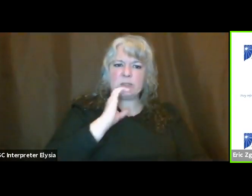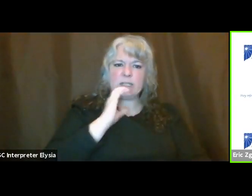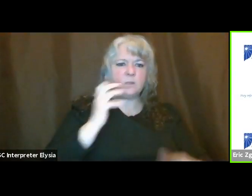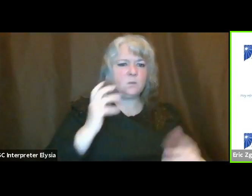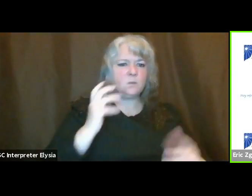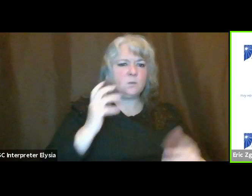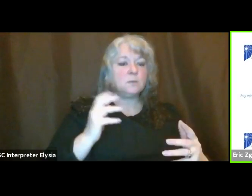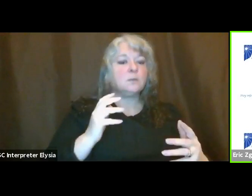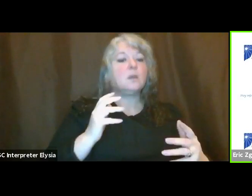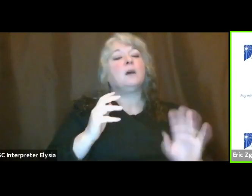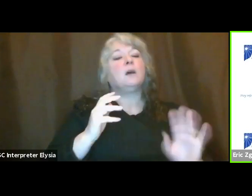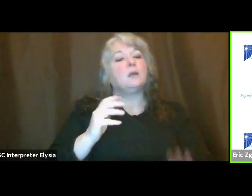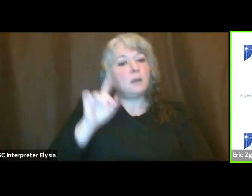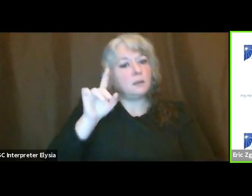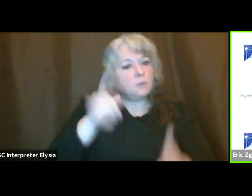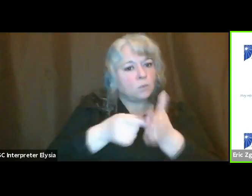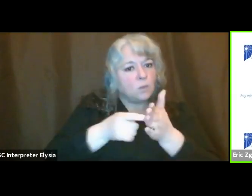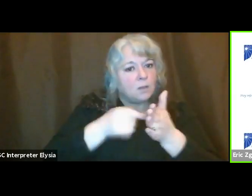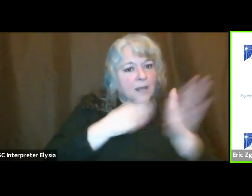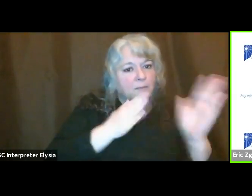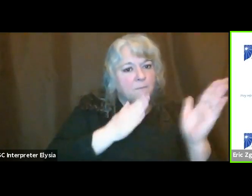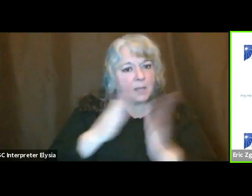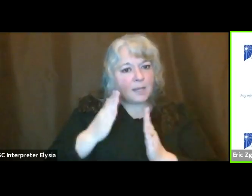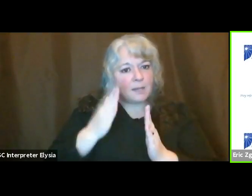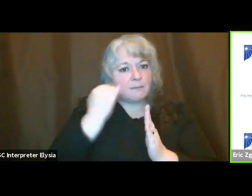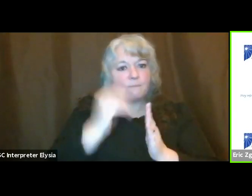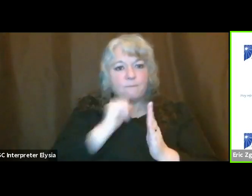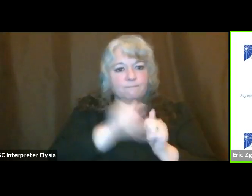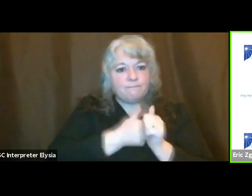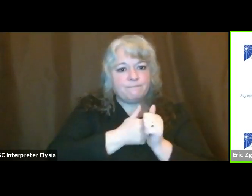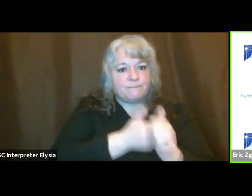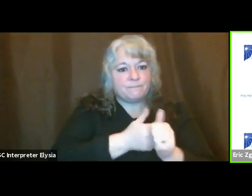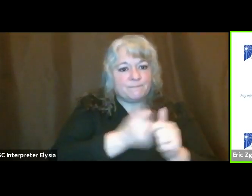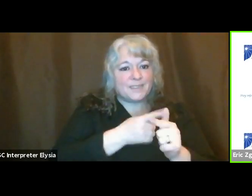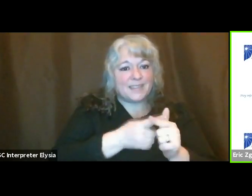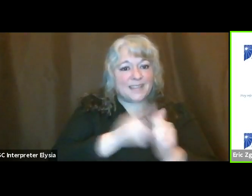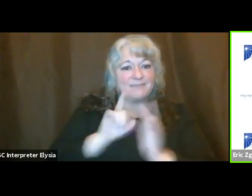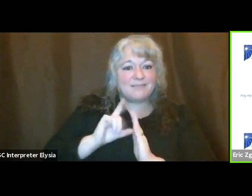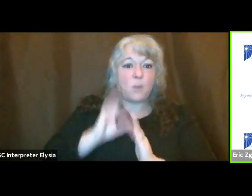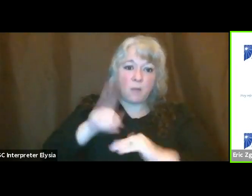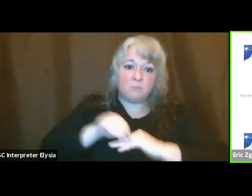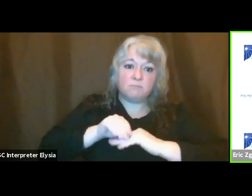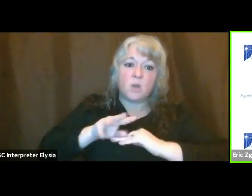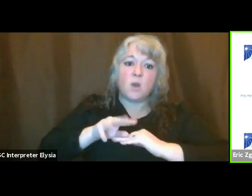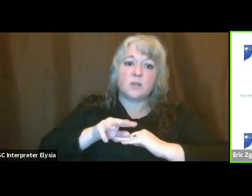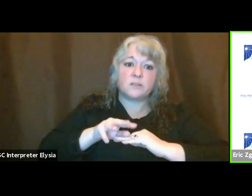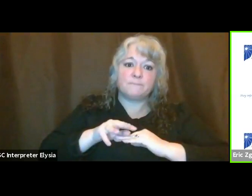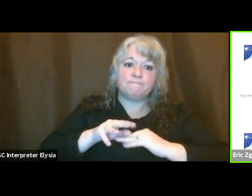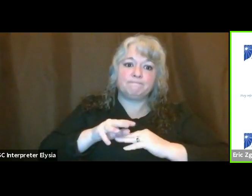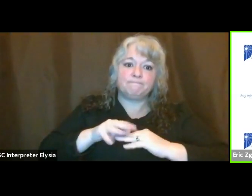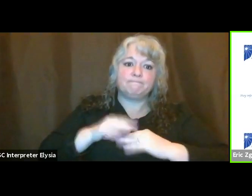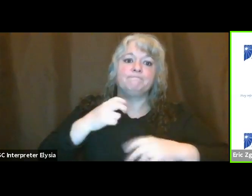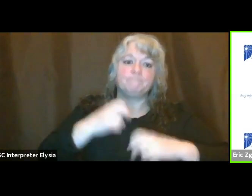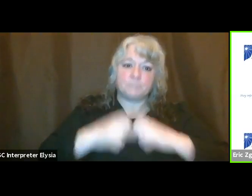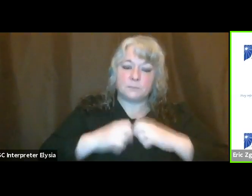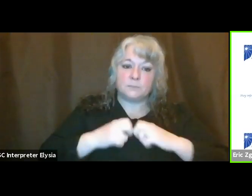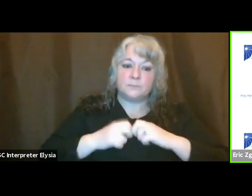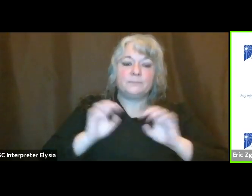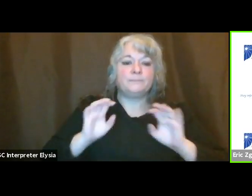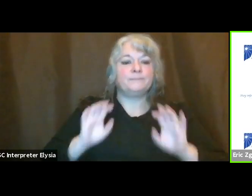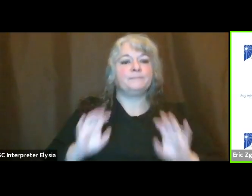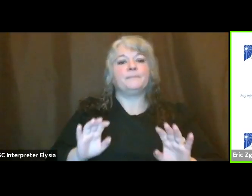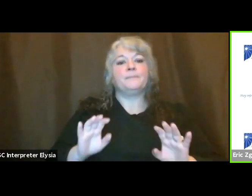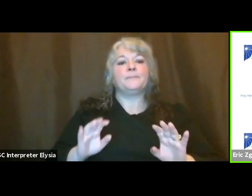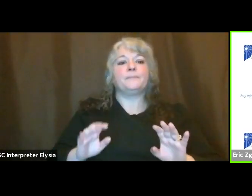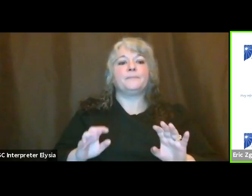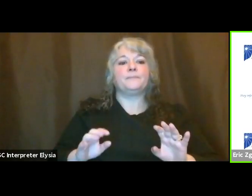plan, you're going to end up with issues at the end. Again, I don't think any of us like the plan that's set forth in front of us